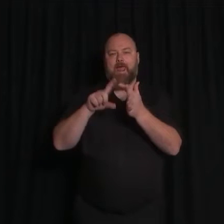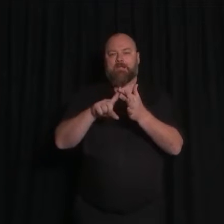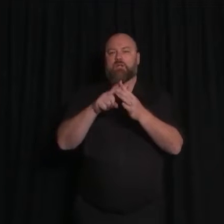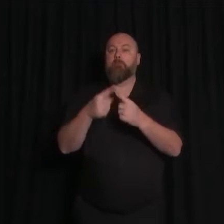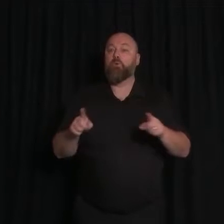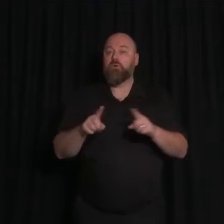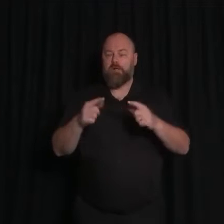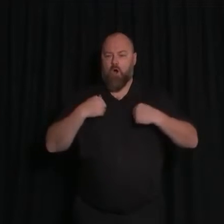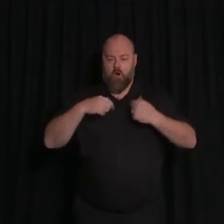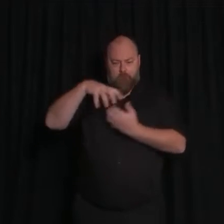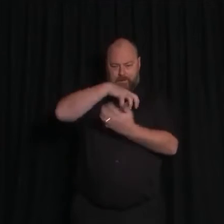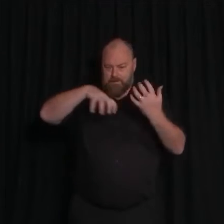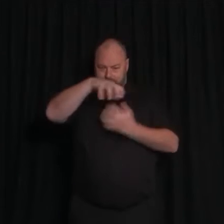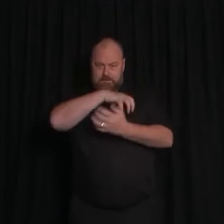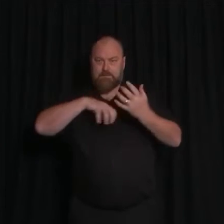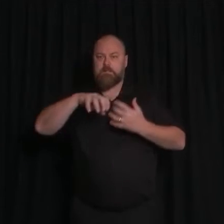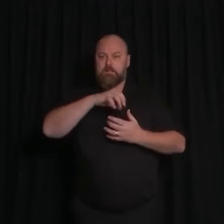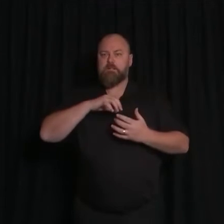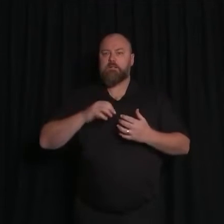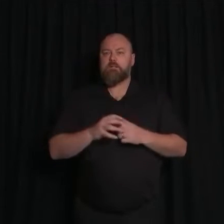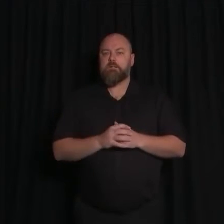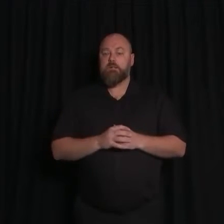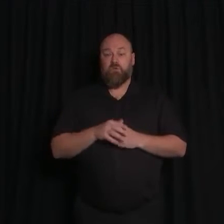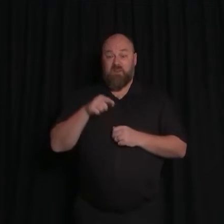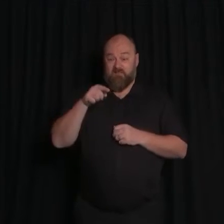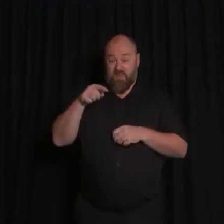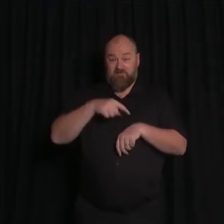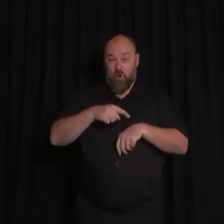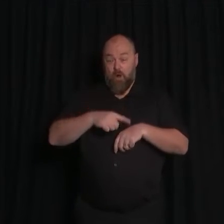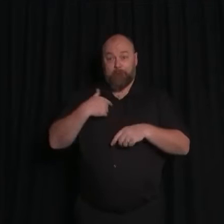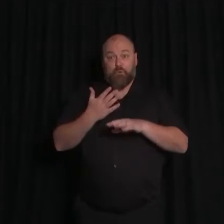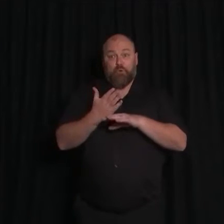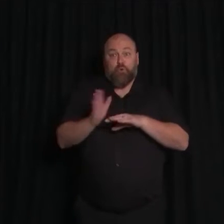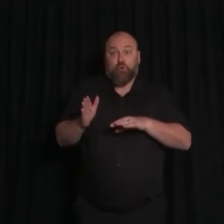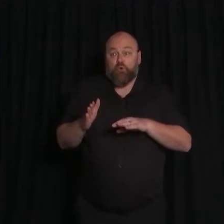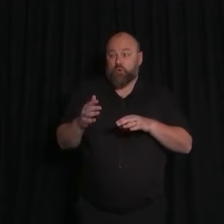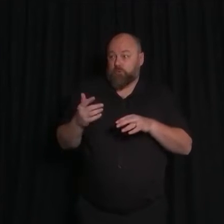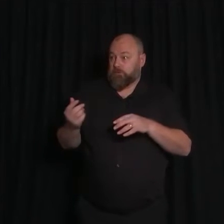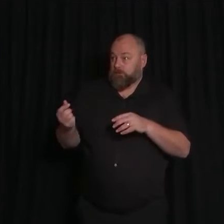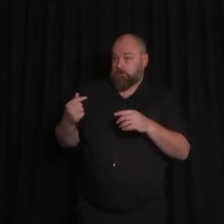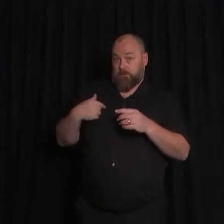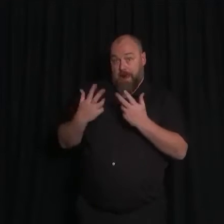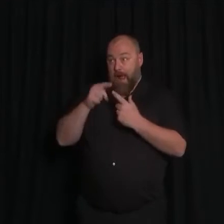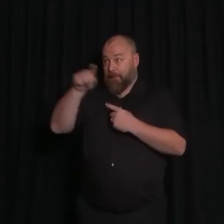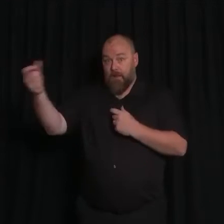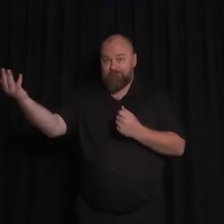music was also not a thing then. Yeah. And I mean,